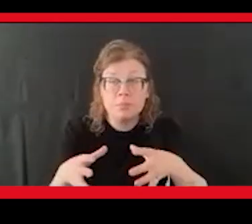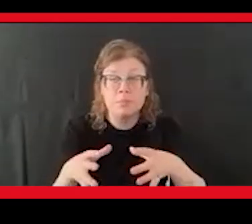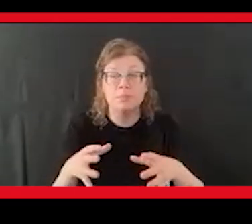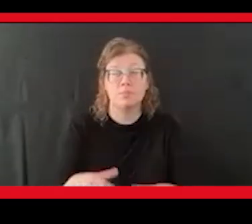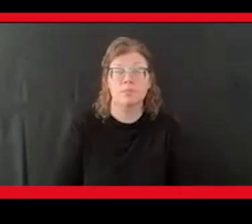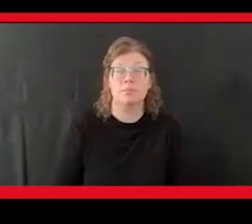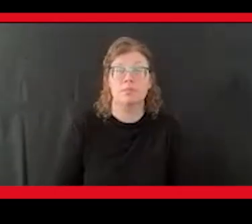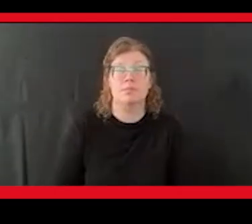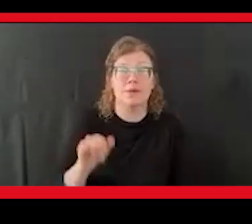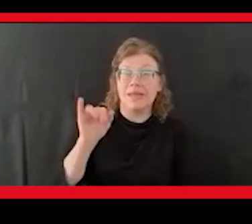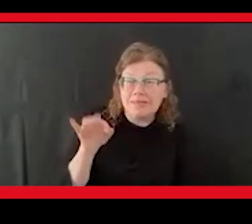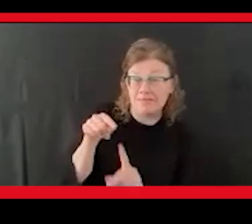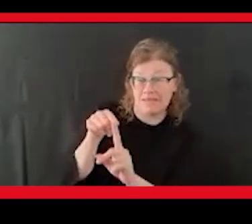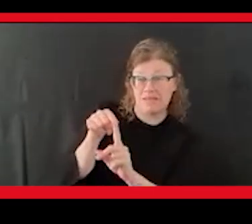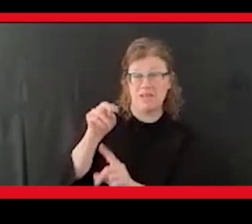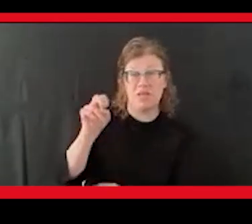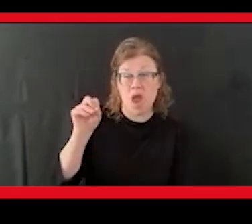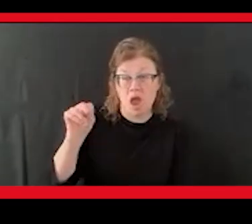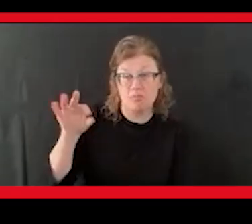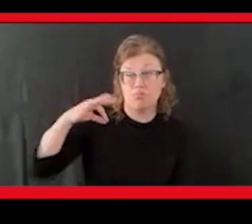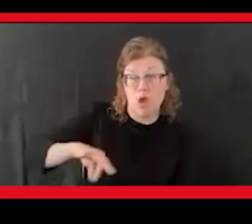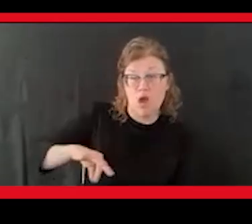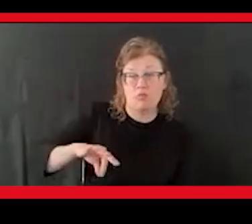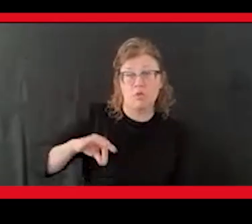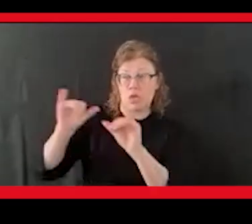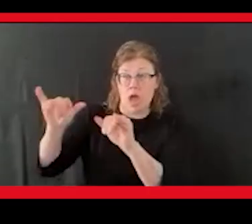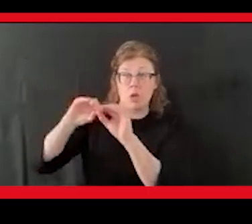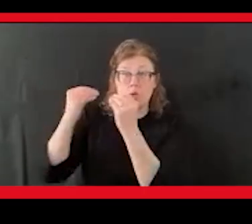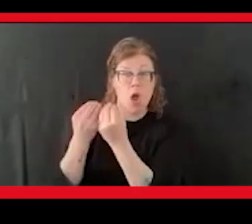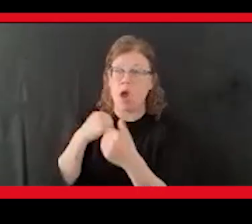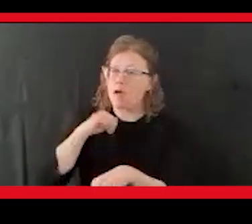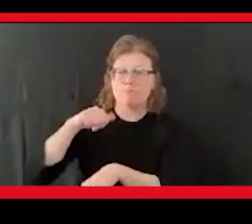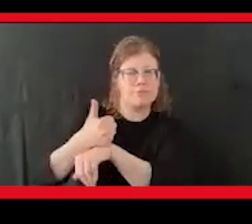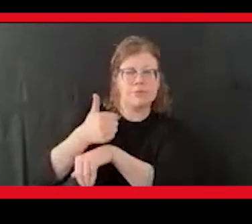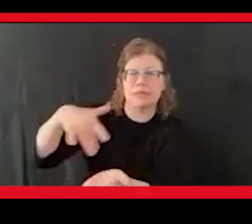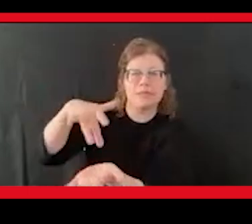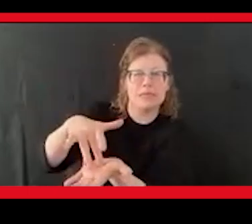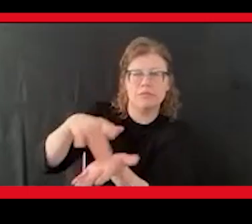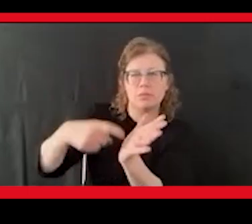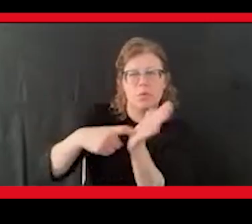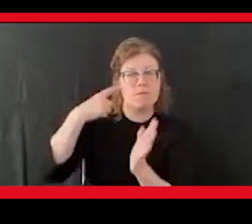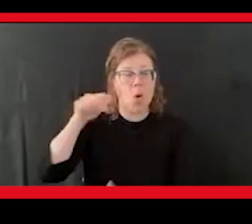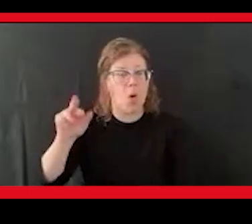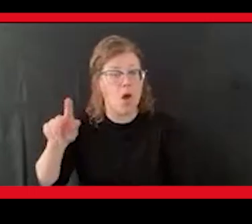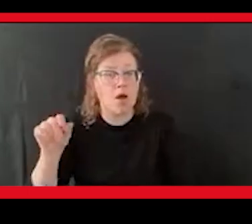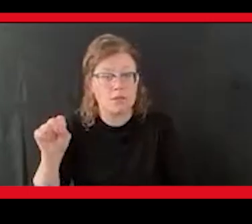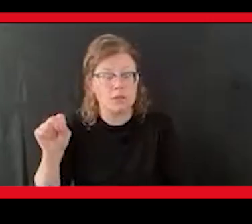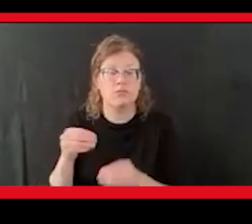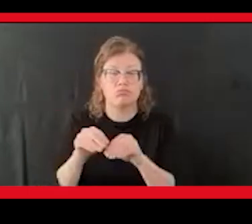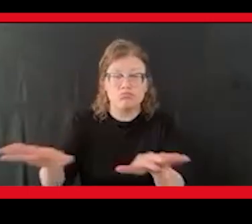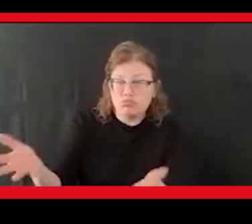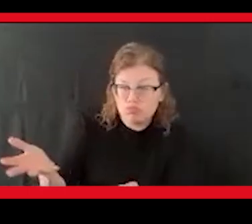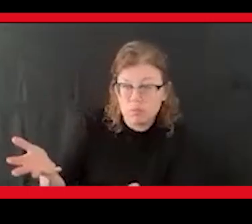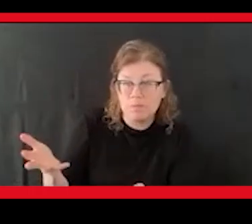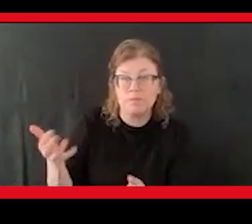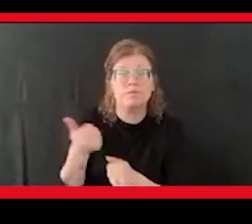businesses, post-secondary institutions, and civic partners. In previous years, we accepted applications